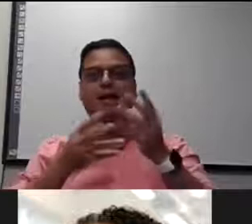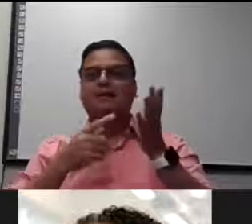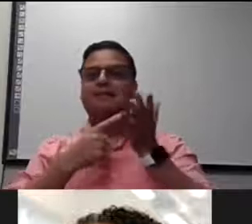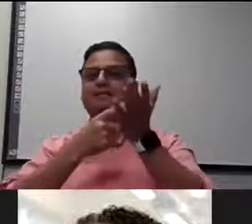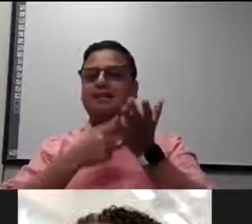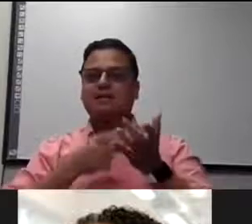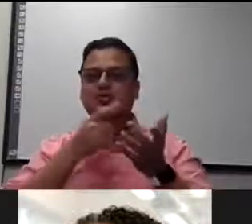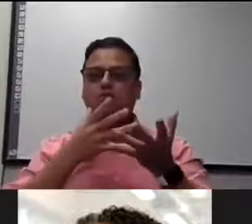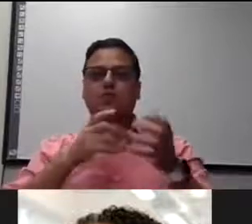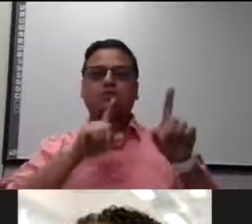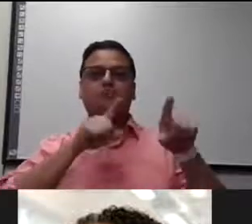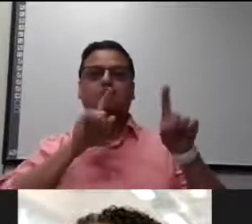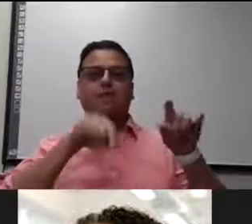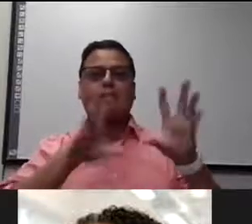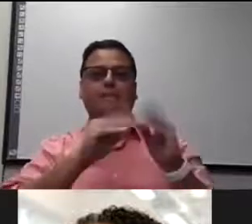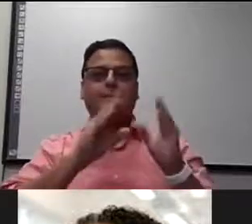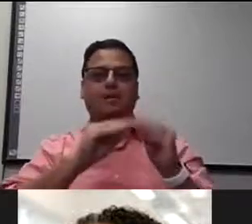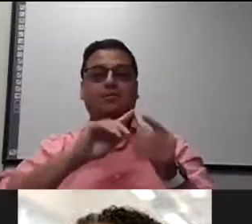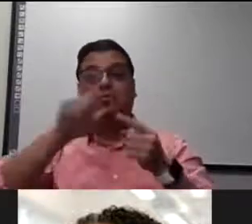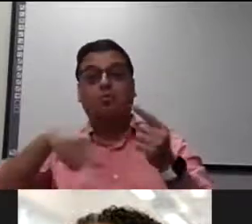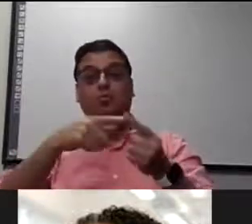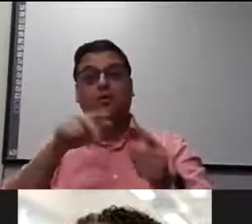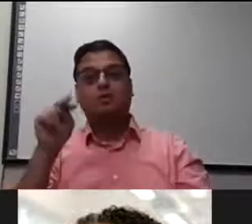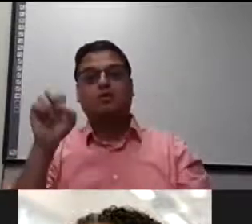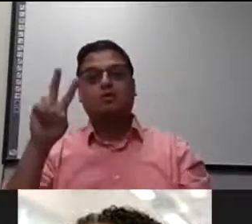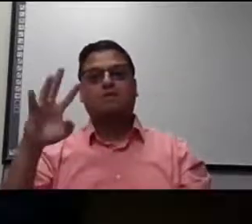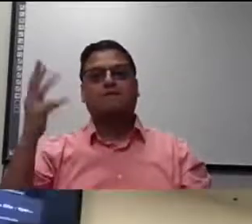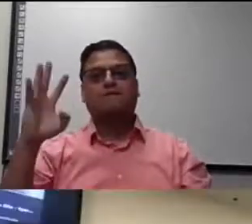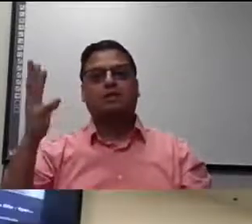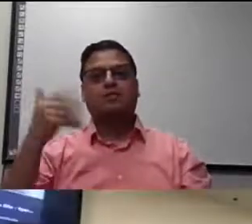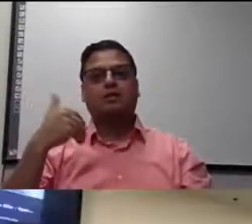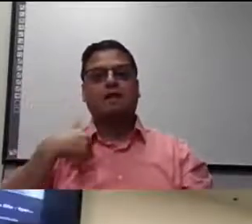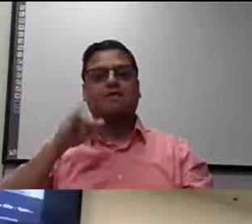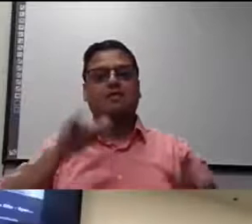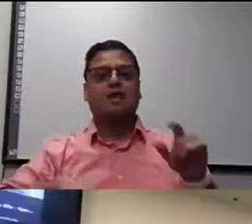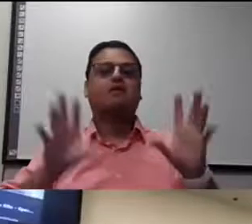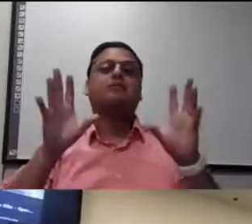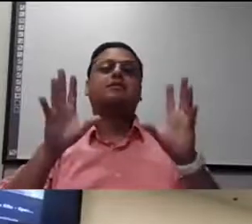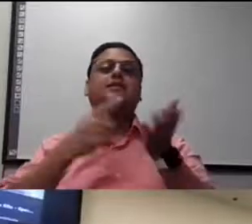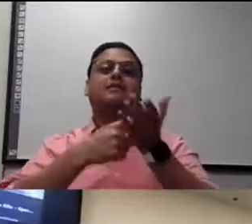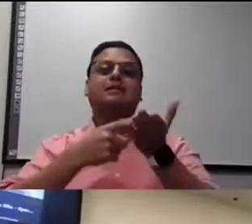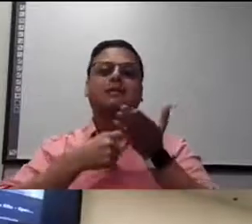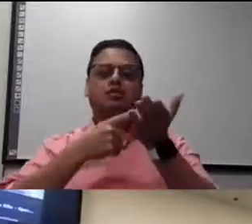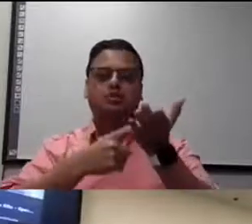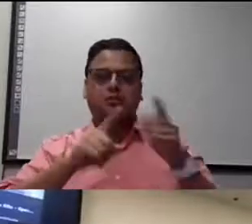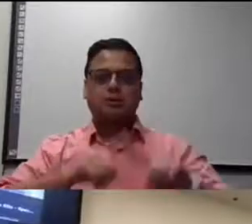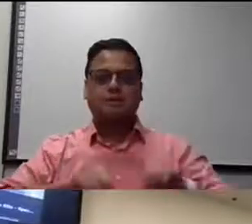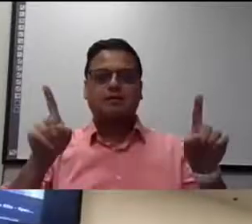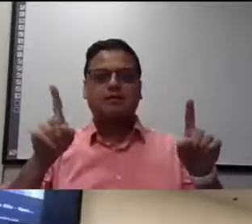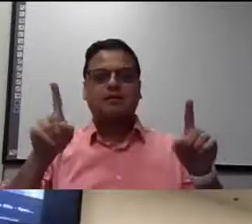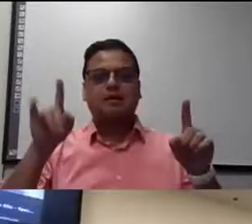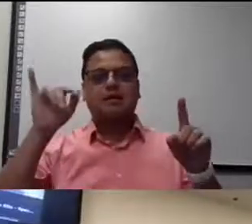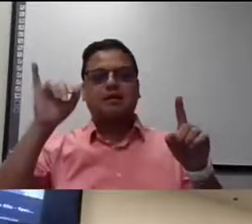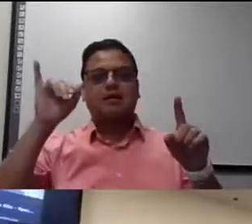that meeting. It is on November 4th, and so we can have the discussion at our next meeting. But that group